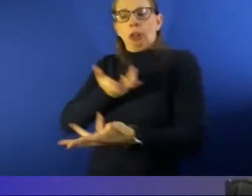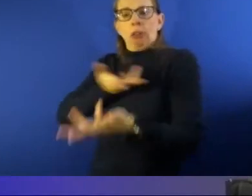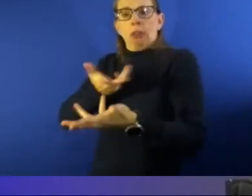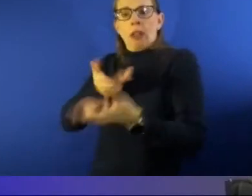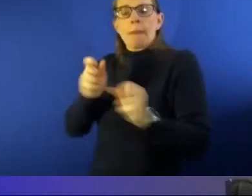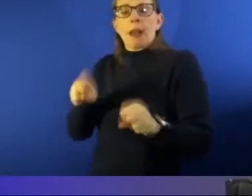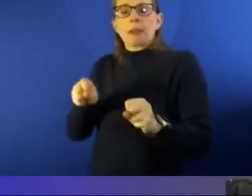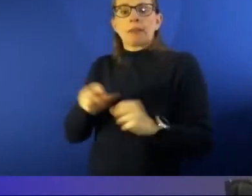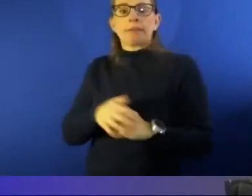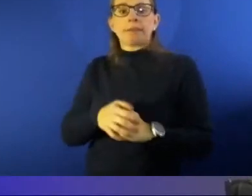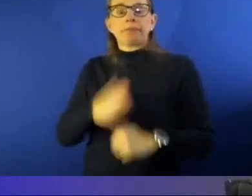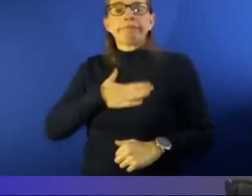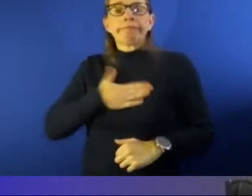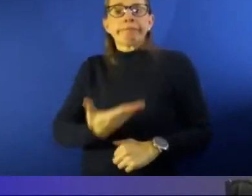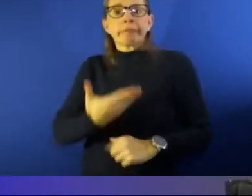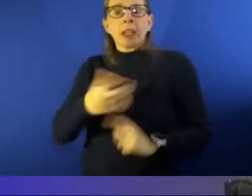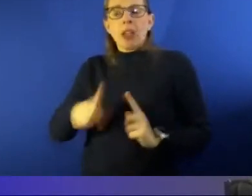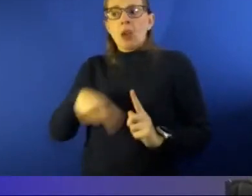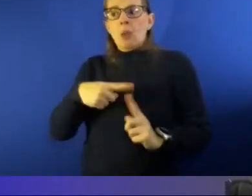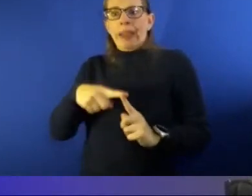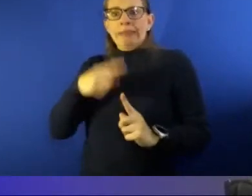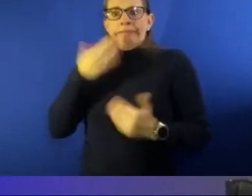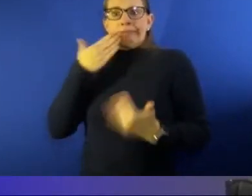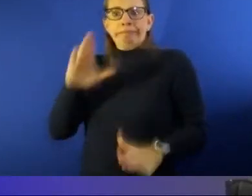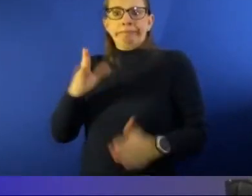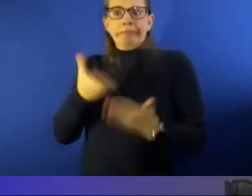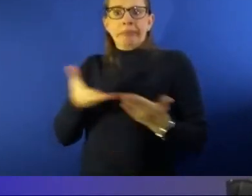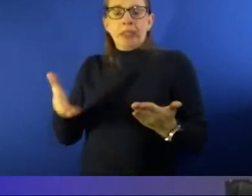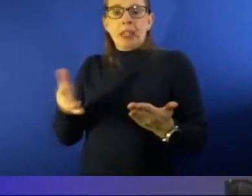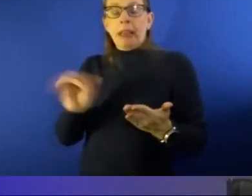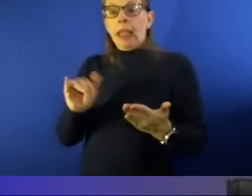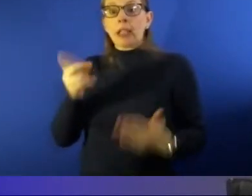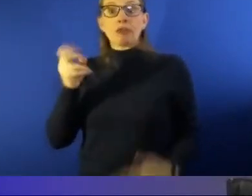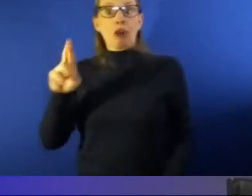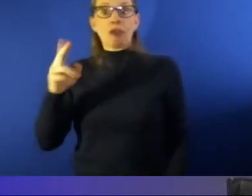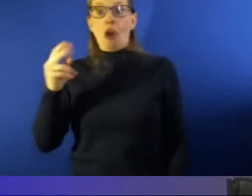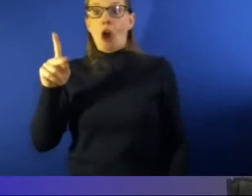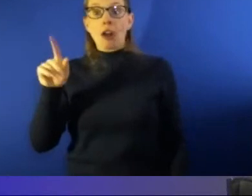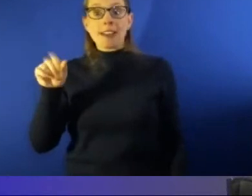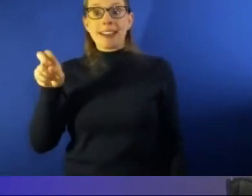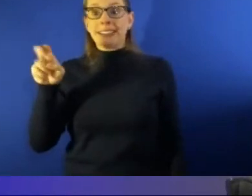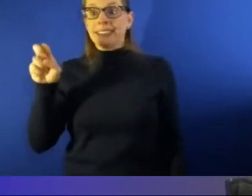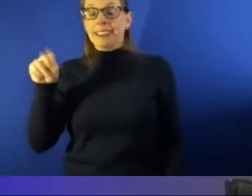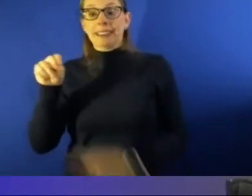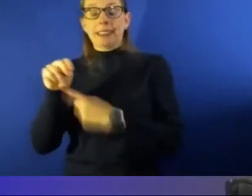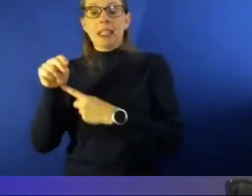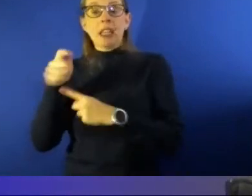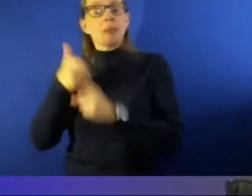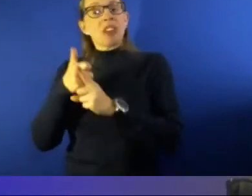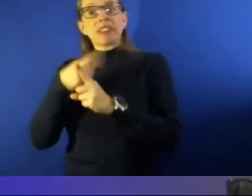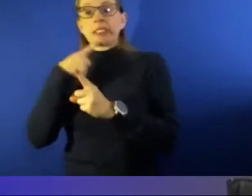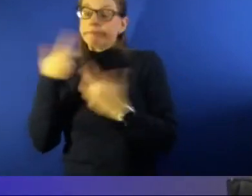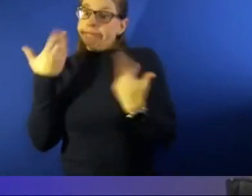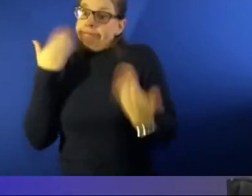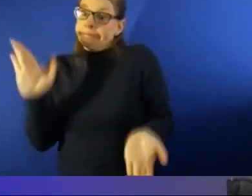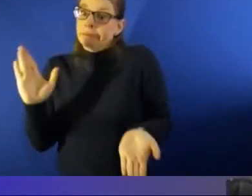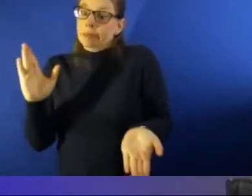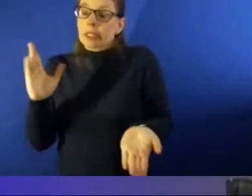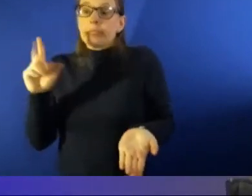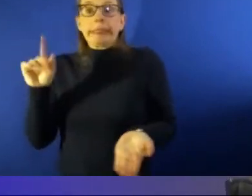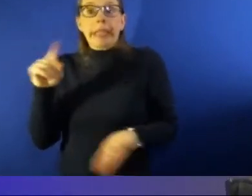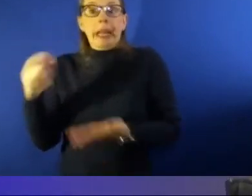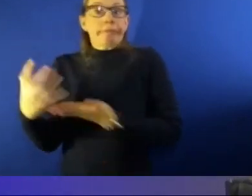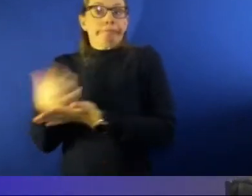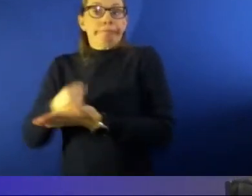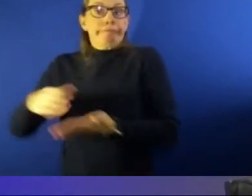when we don't know things, and say that, like Dr. Hawkinson said, it remains to be seen about some of these things, right? We don't have the data. But as much as